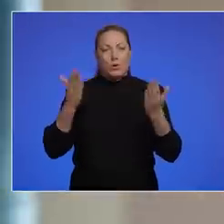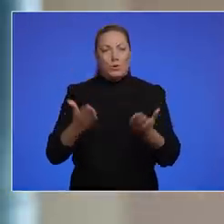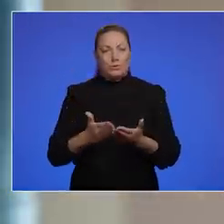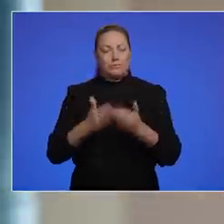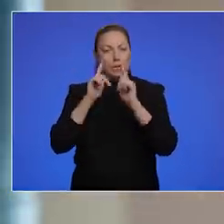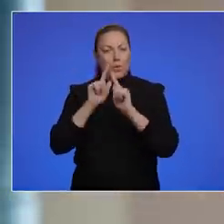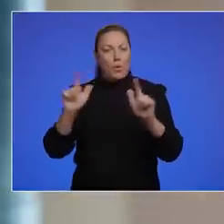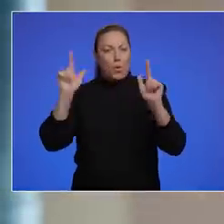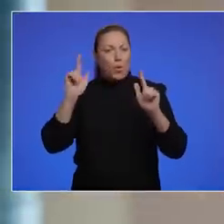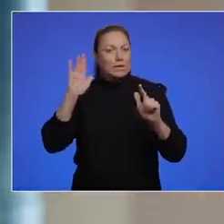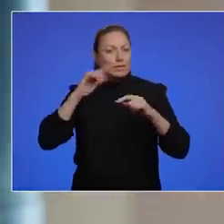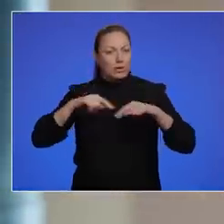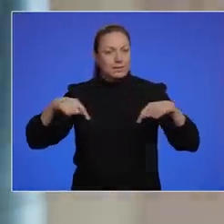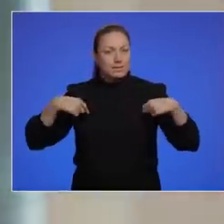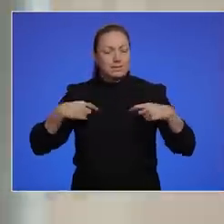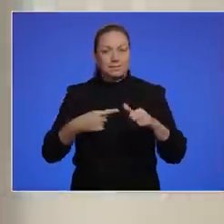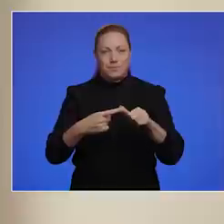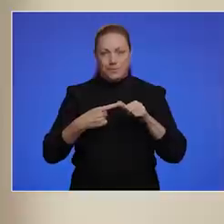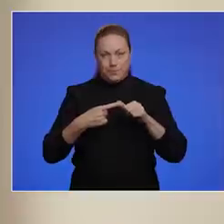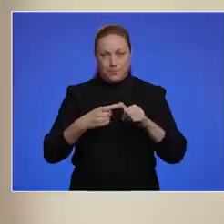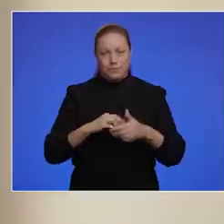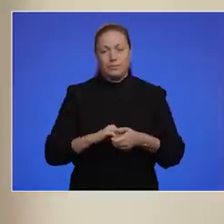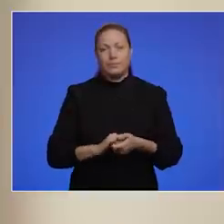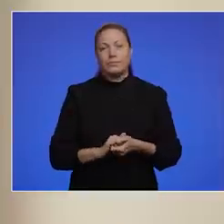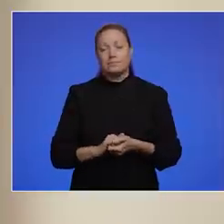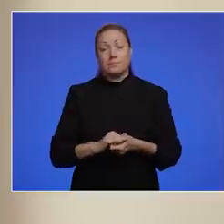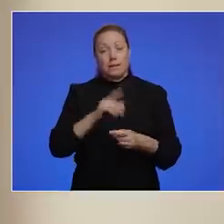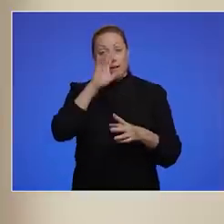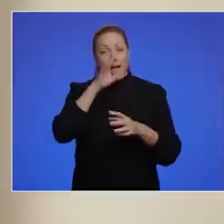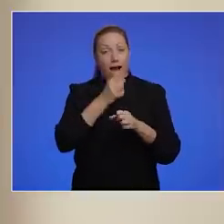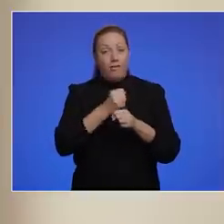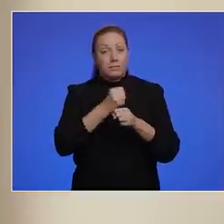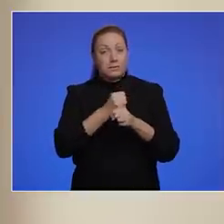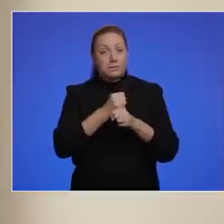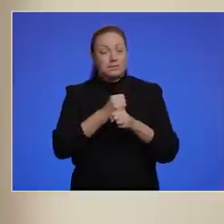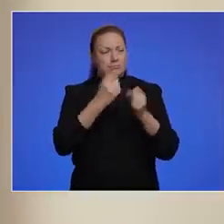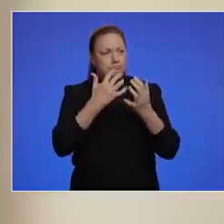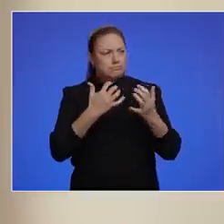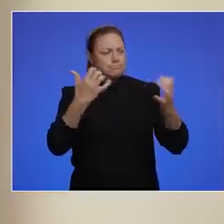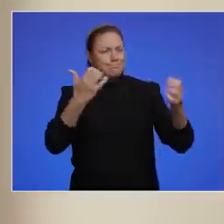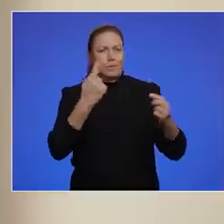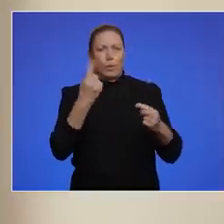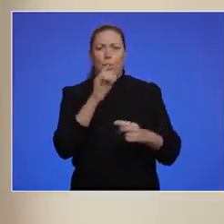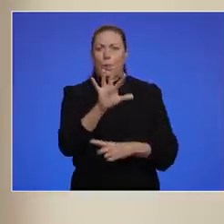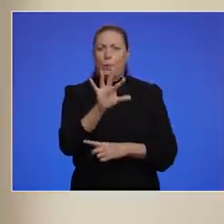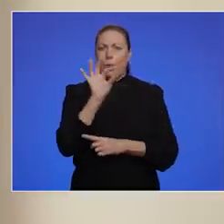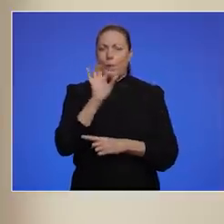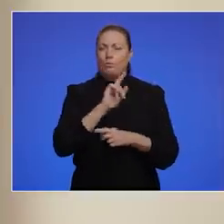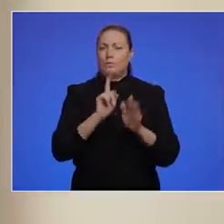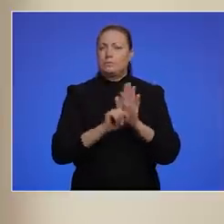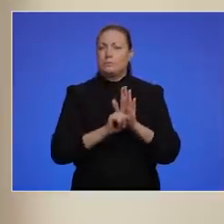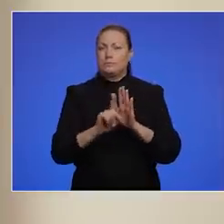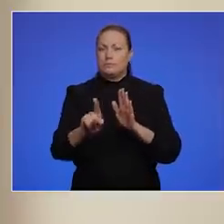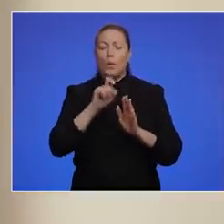Lord hear our prayer That governments and assemblies Of elected representatives Act with compassion For the